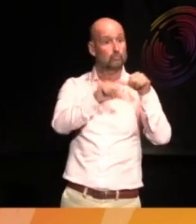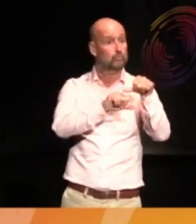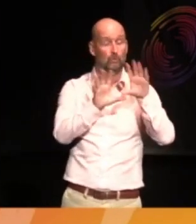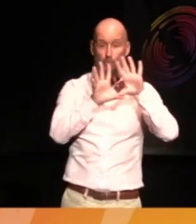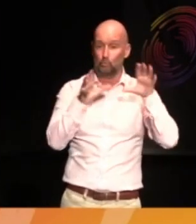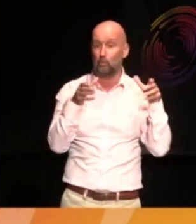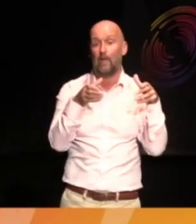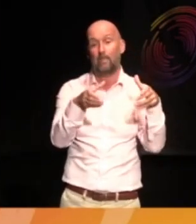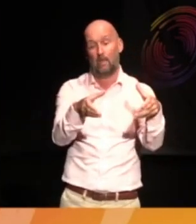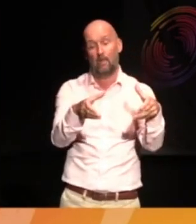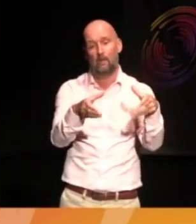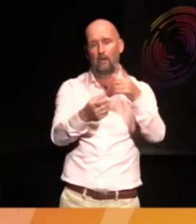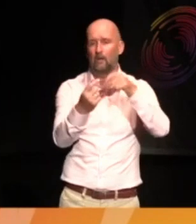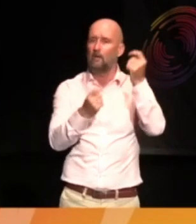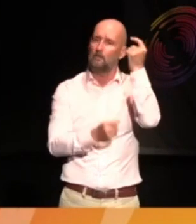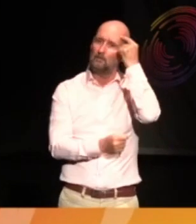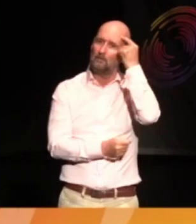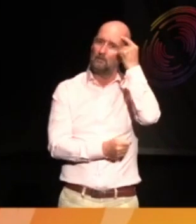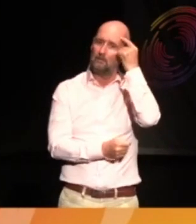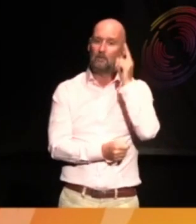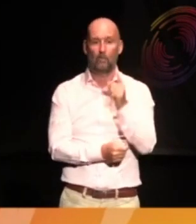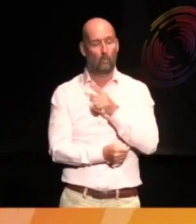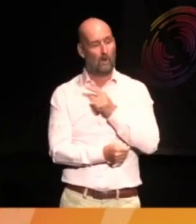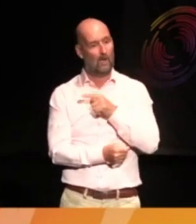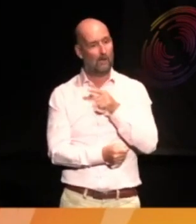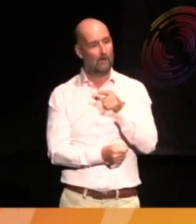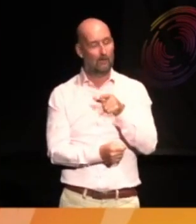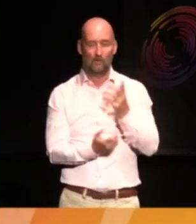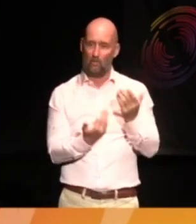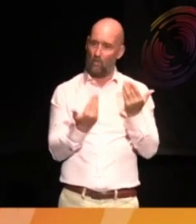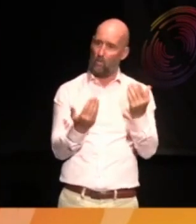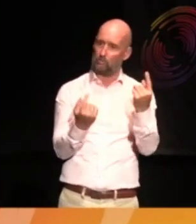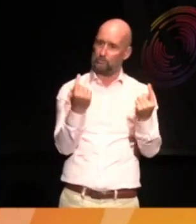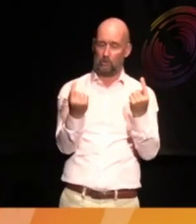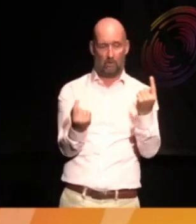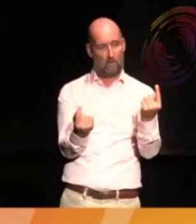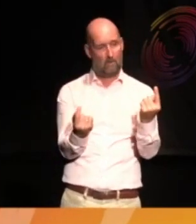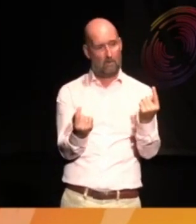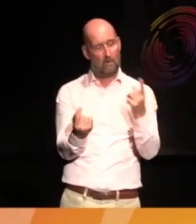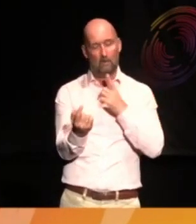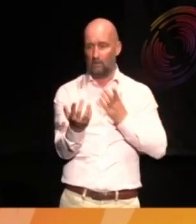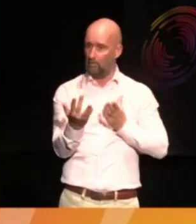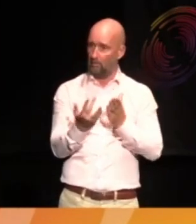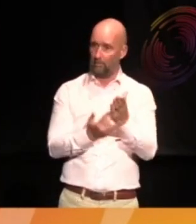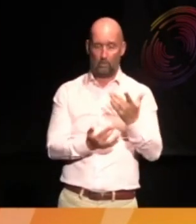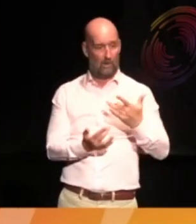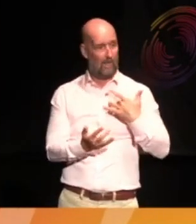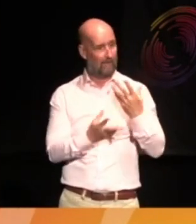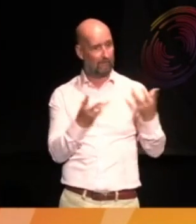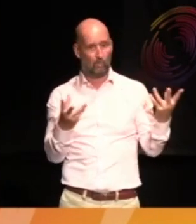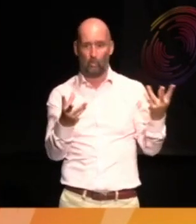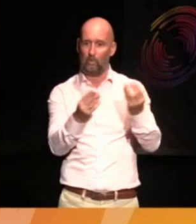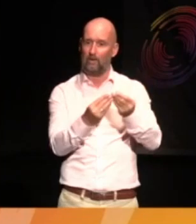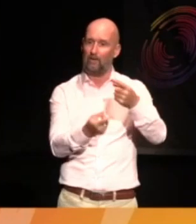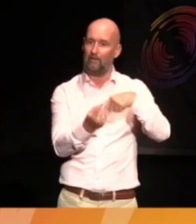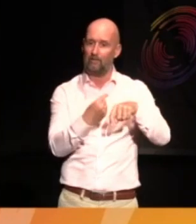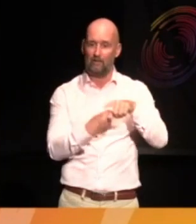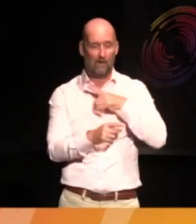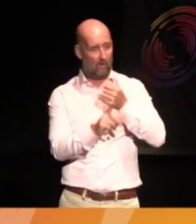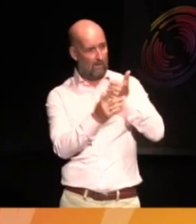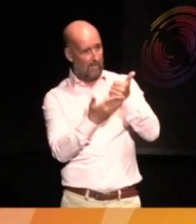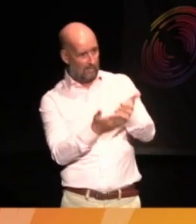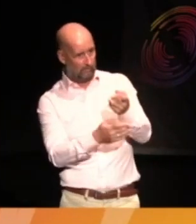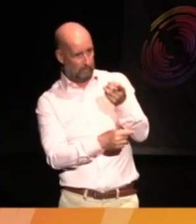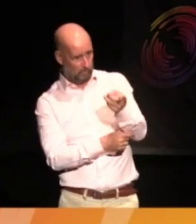something that we have to consider, that we owe to one another. Like, we have to get through this life together, so why would I not help you? Because